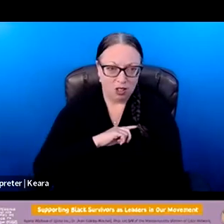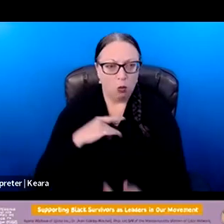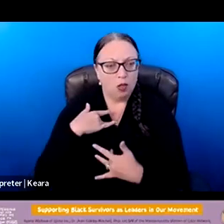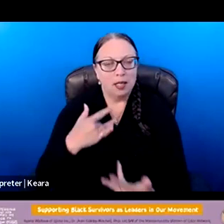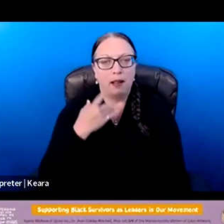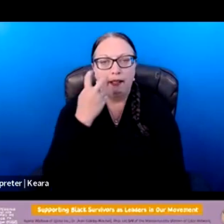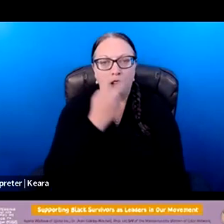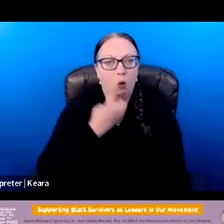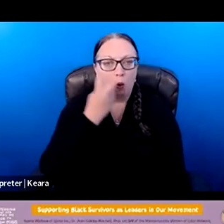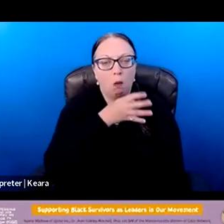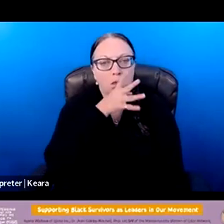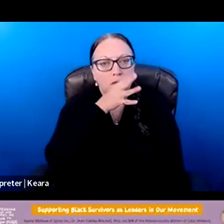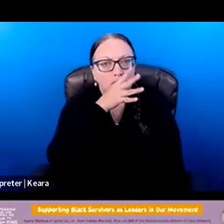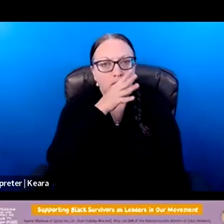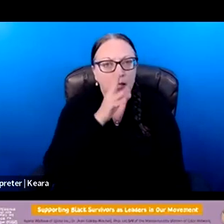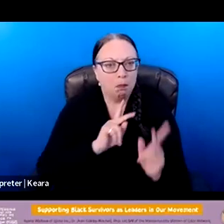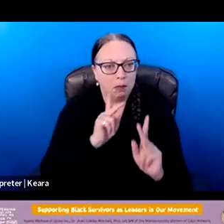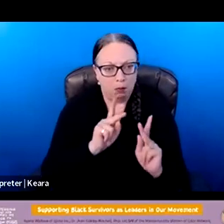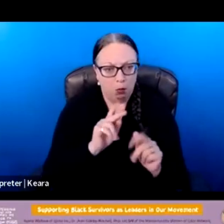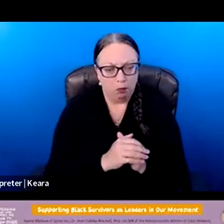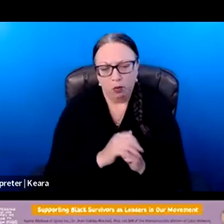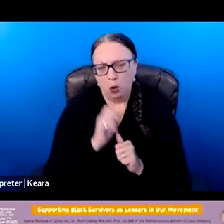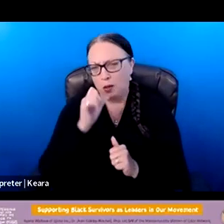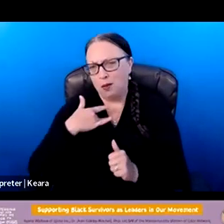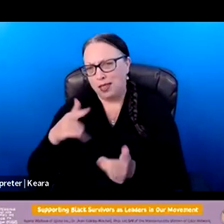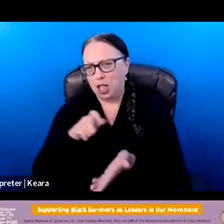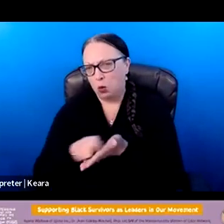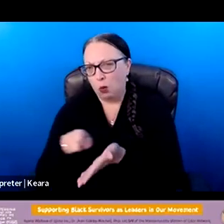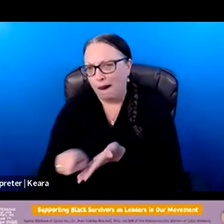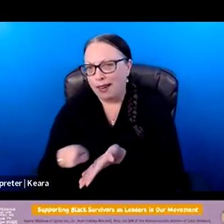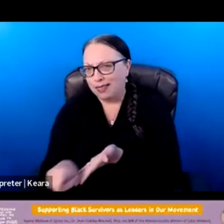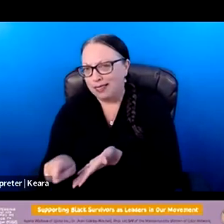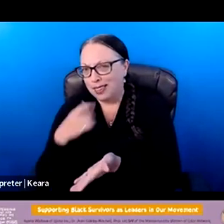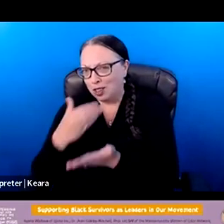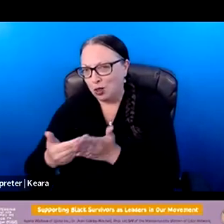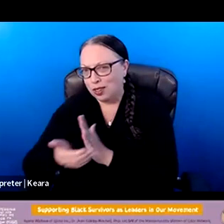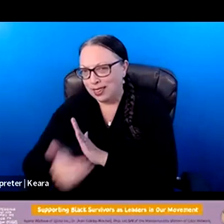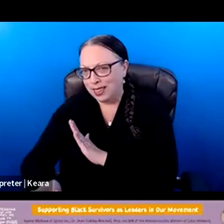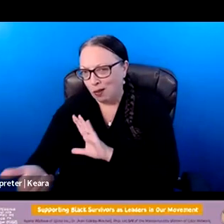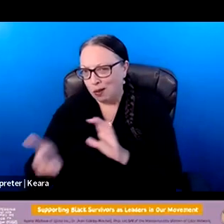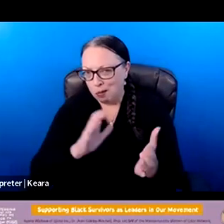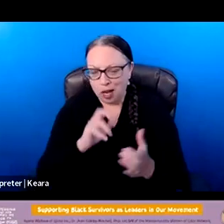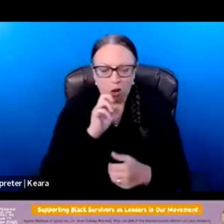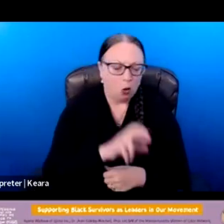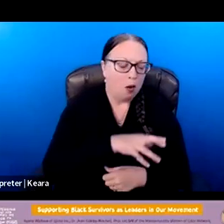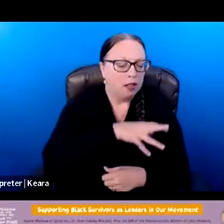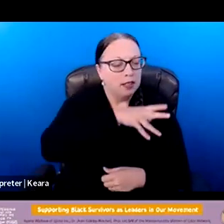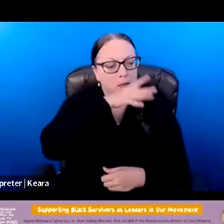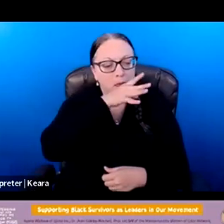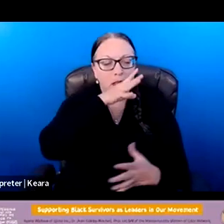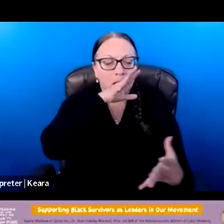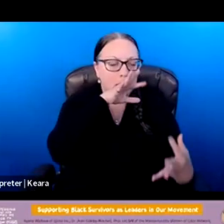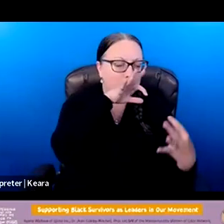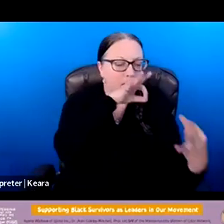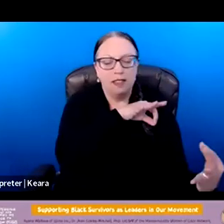people. We don't always write as well, or we don't always articulate in the way they want.